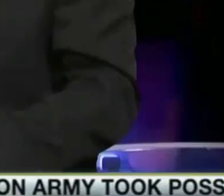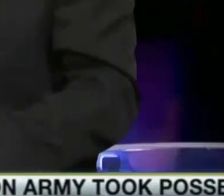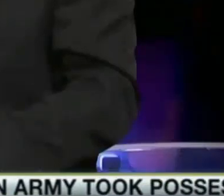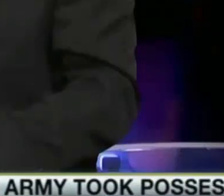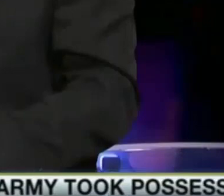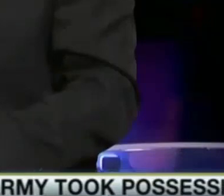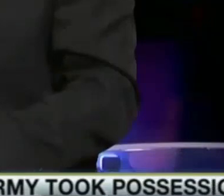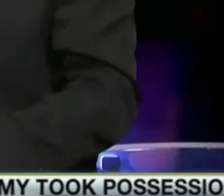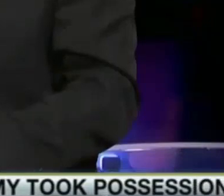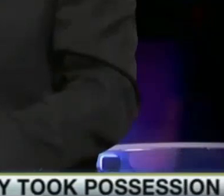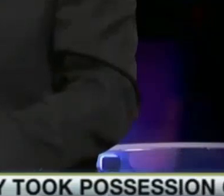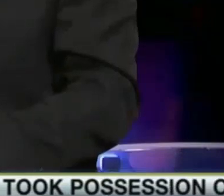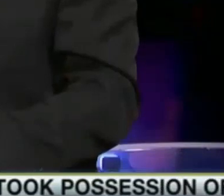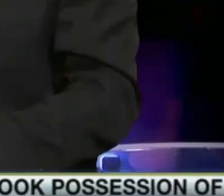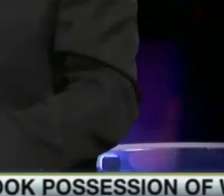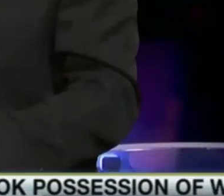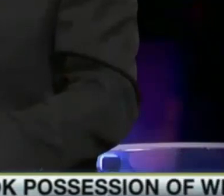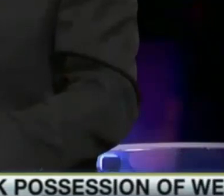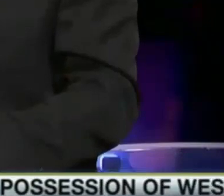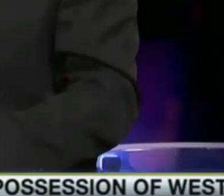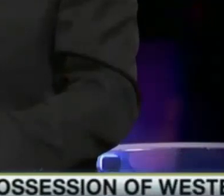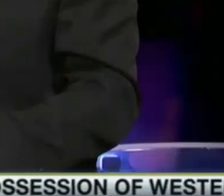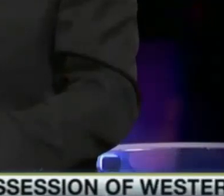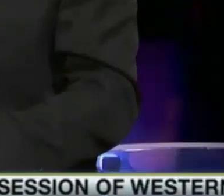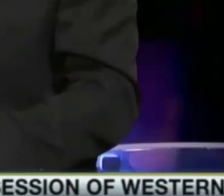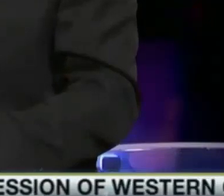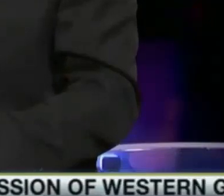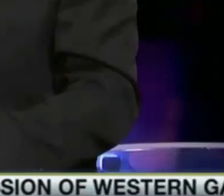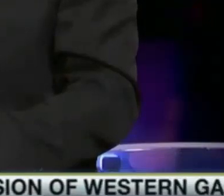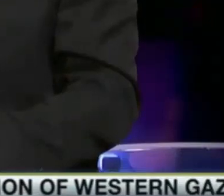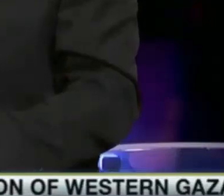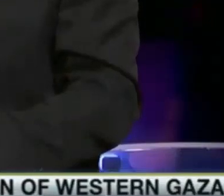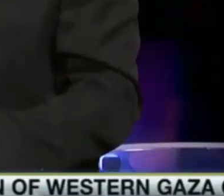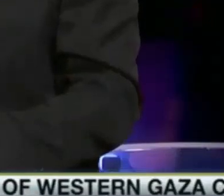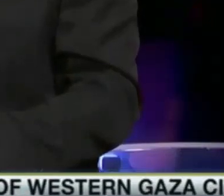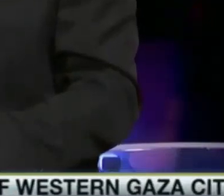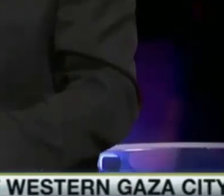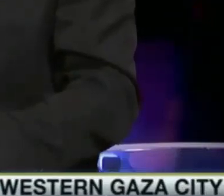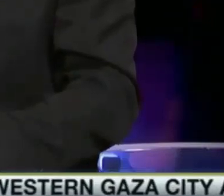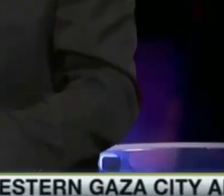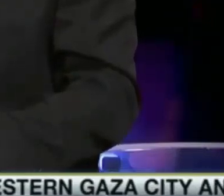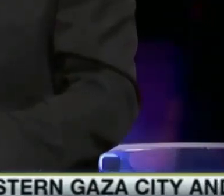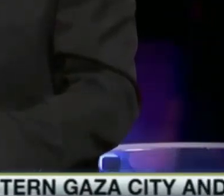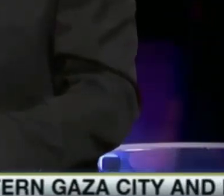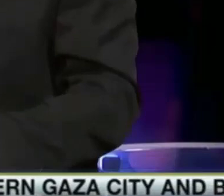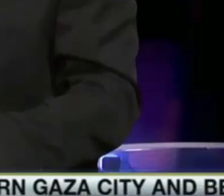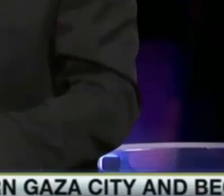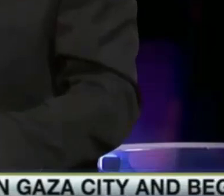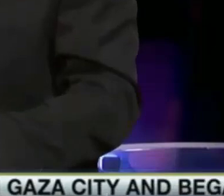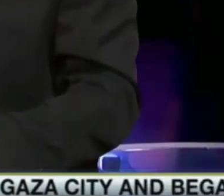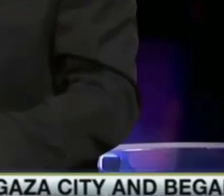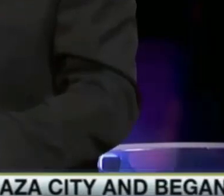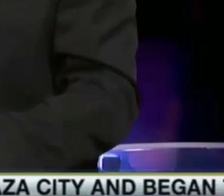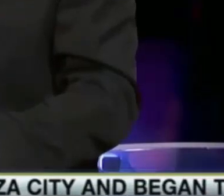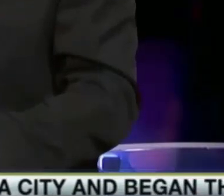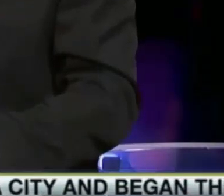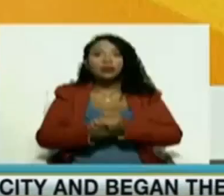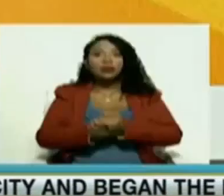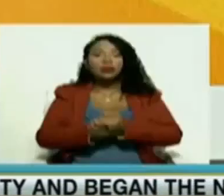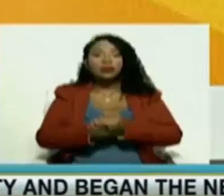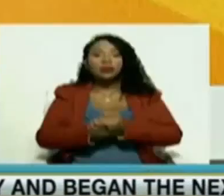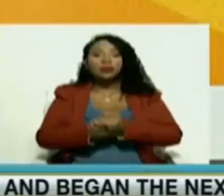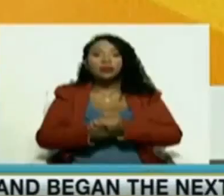The head of the Venezuelan campaign, Jorge Rodriguez, pressed that Venezuela will not allow the interfering actions of Guyana and the International Court of